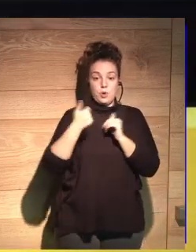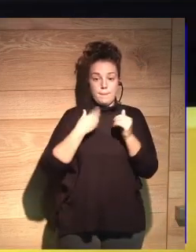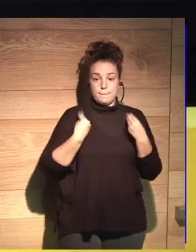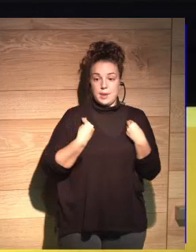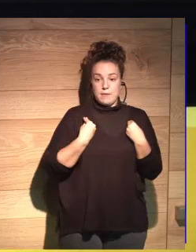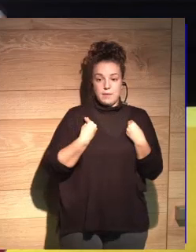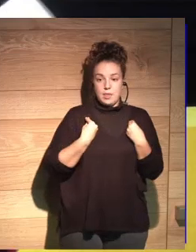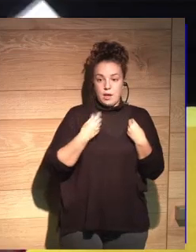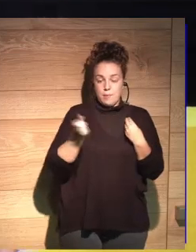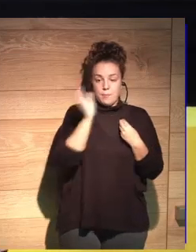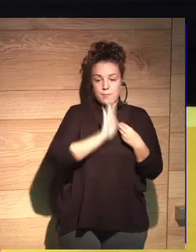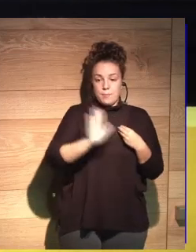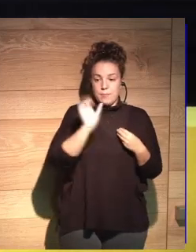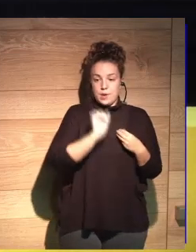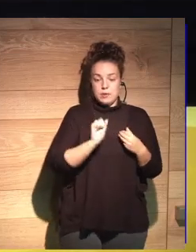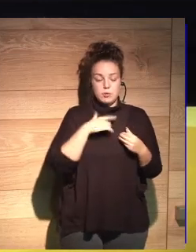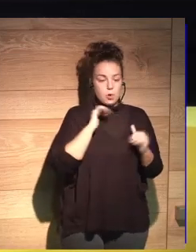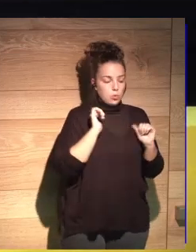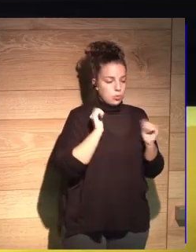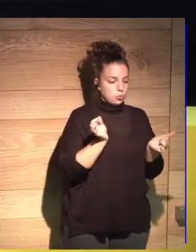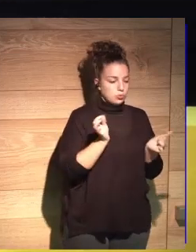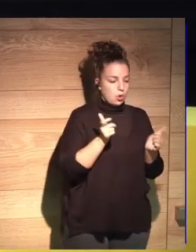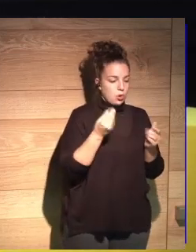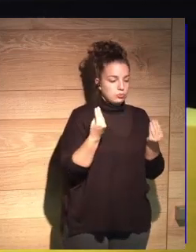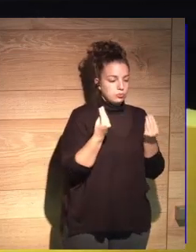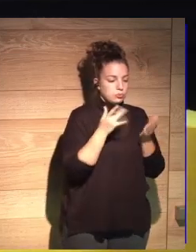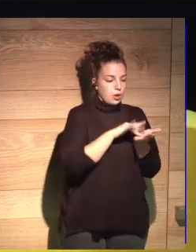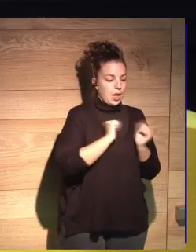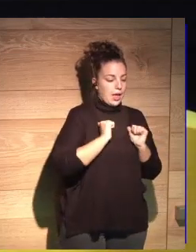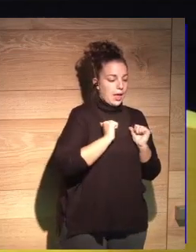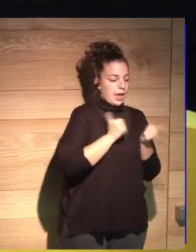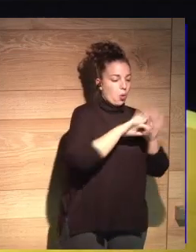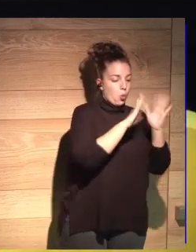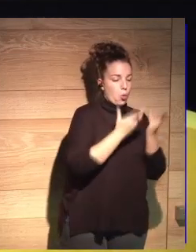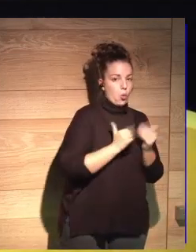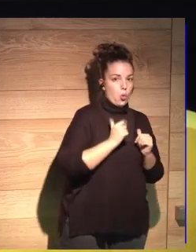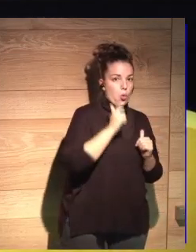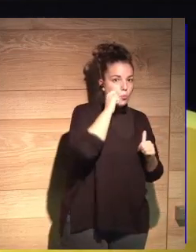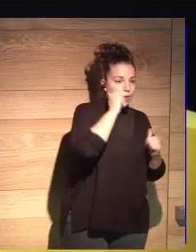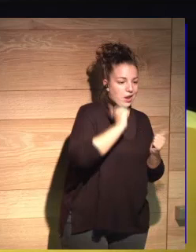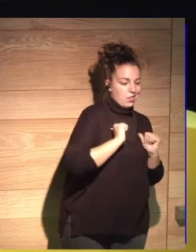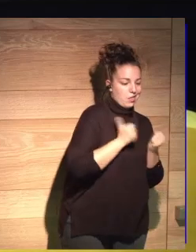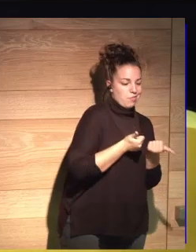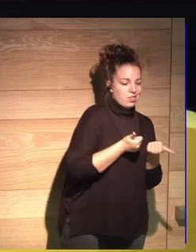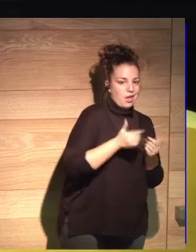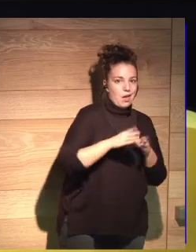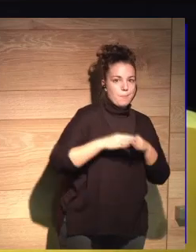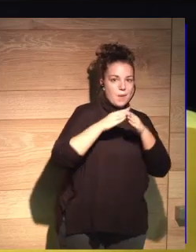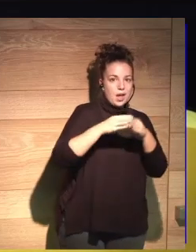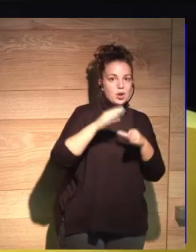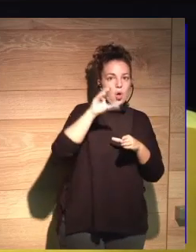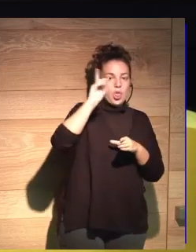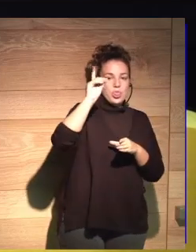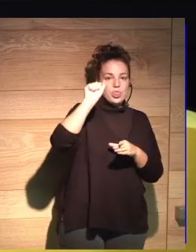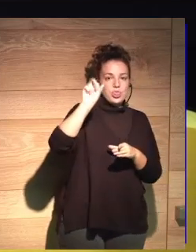the most amazing traveling into the future, from the beginning of humanity all the way through Darwin's